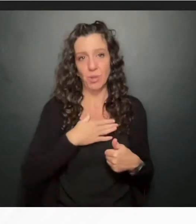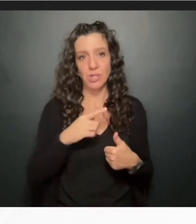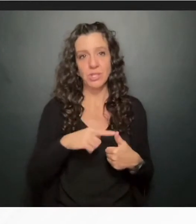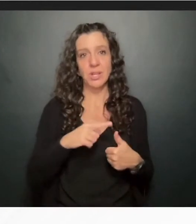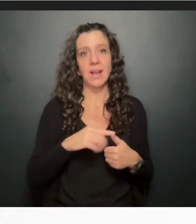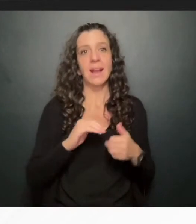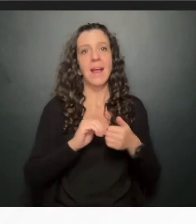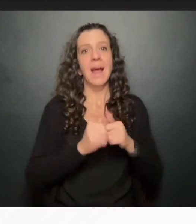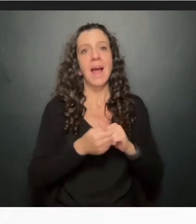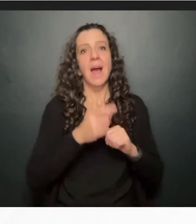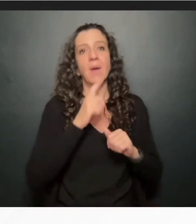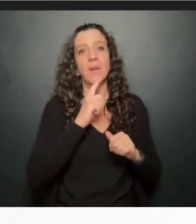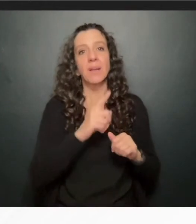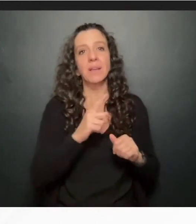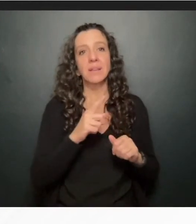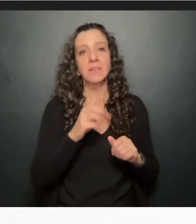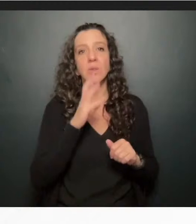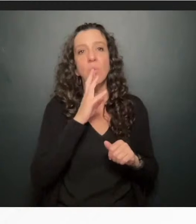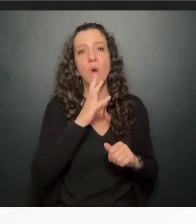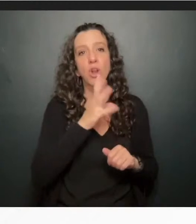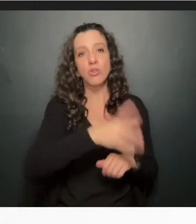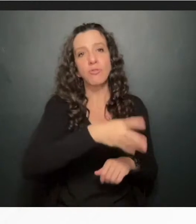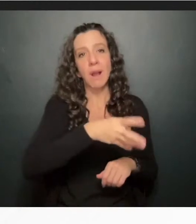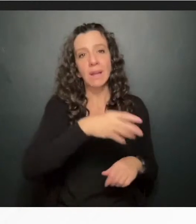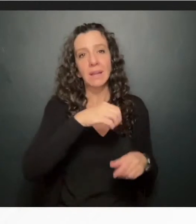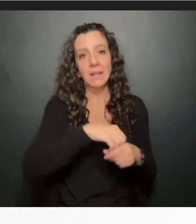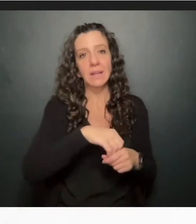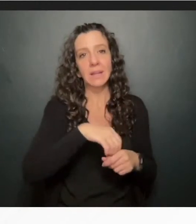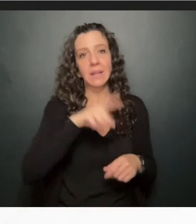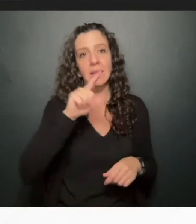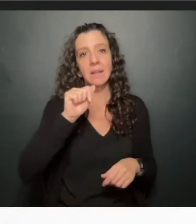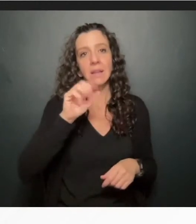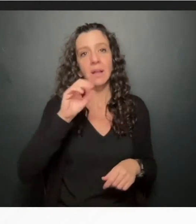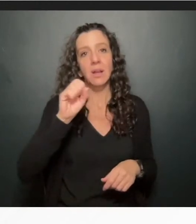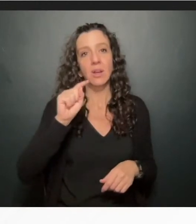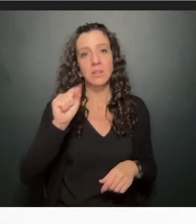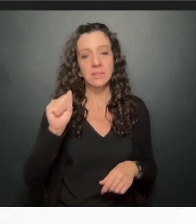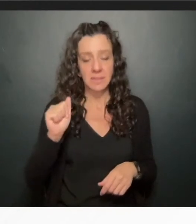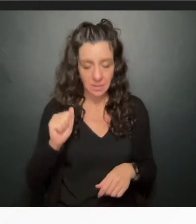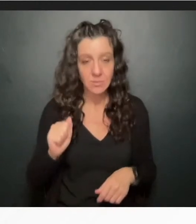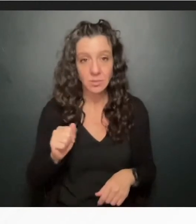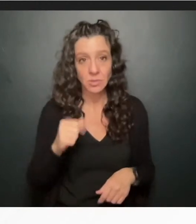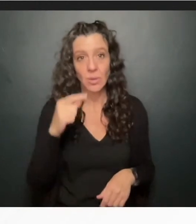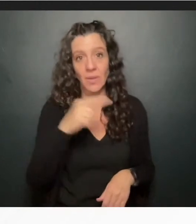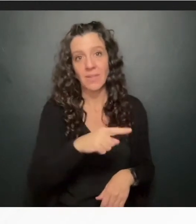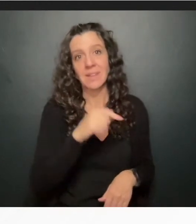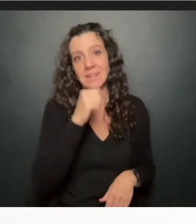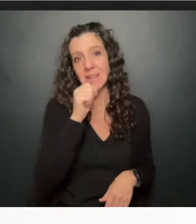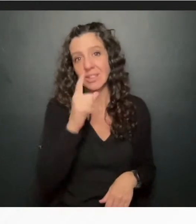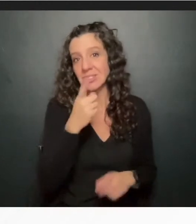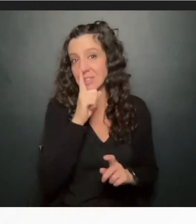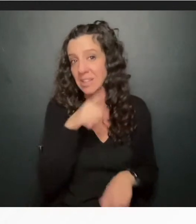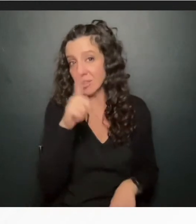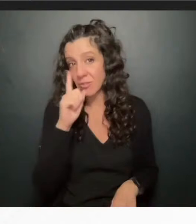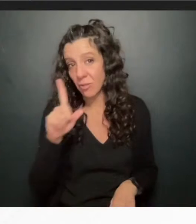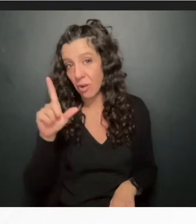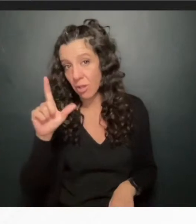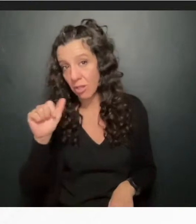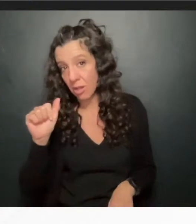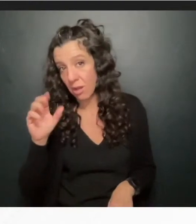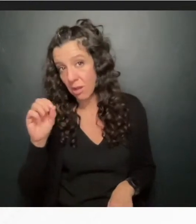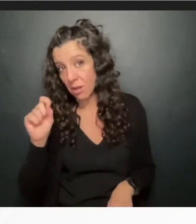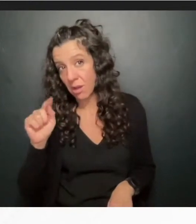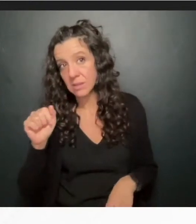the water running in La Costa? So this is not only an answer for La Costa, but for the entire